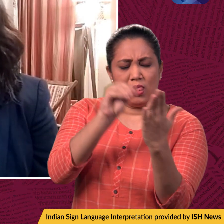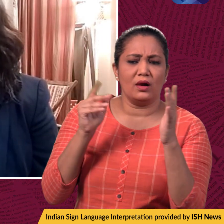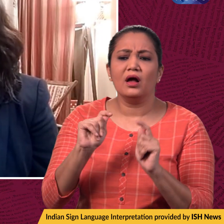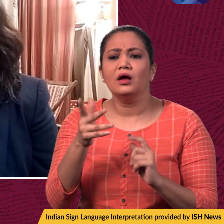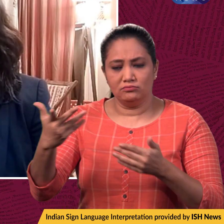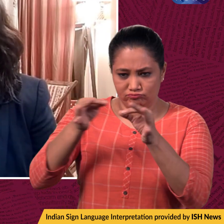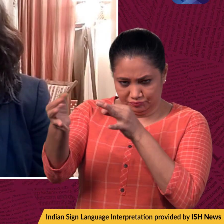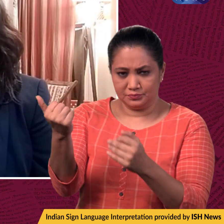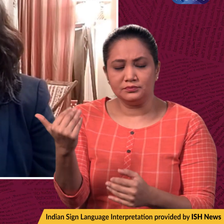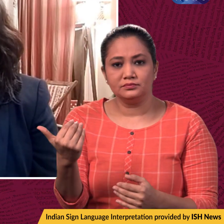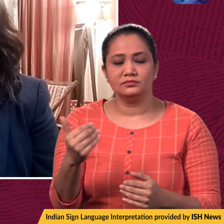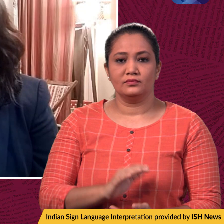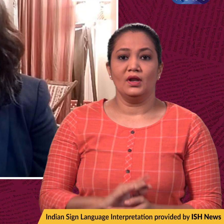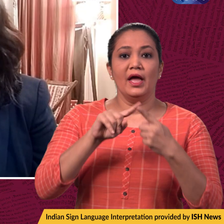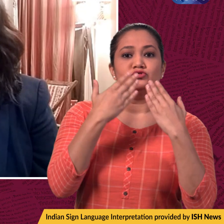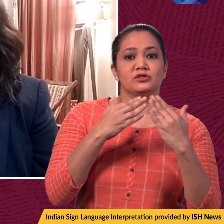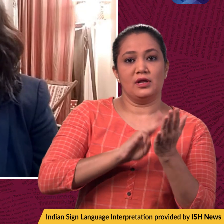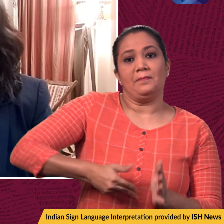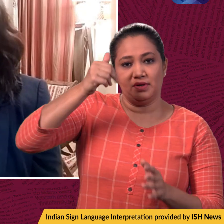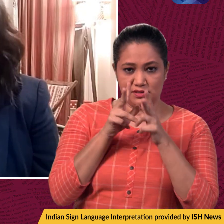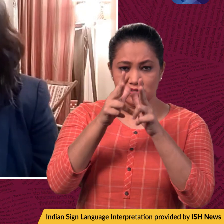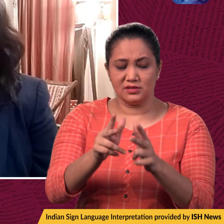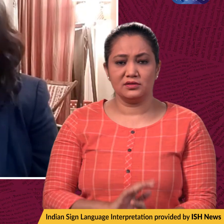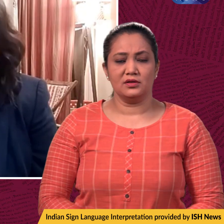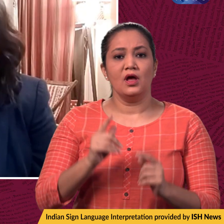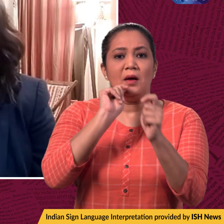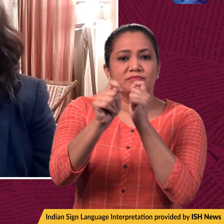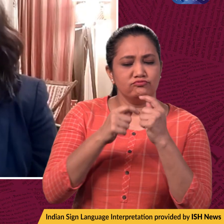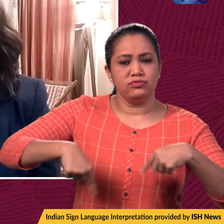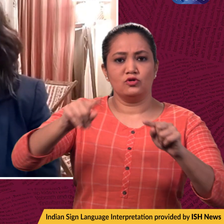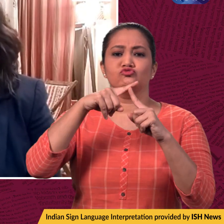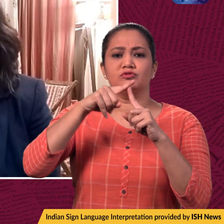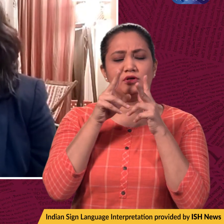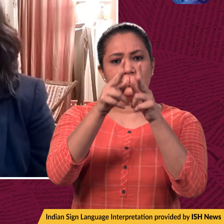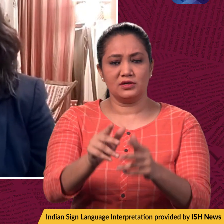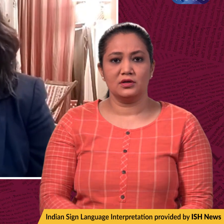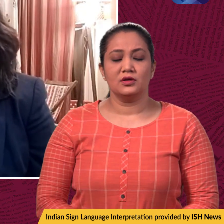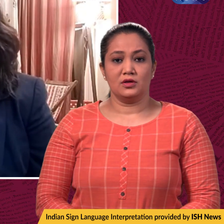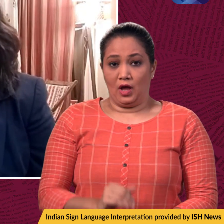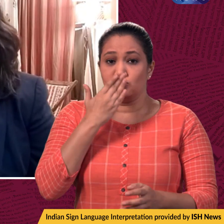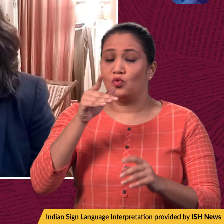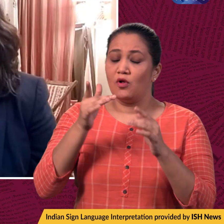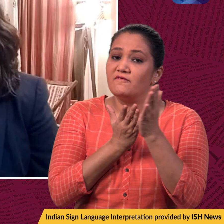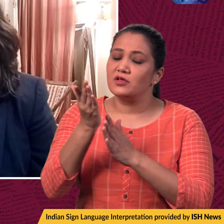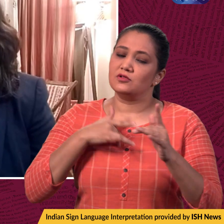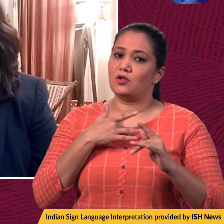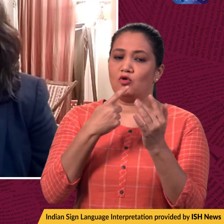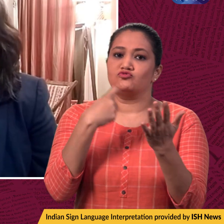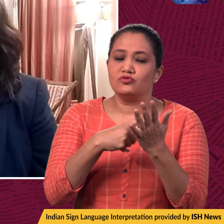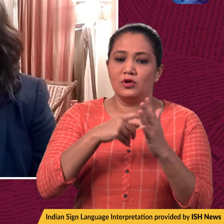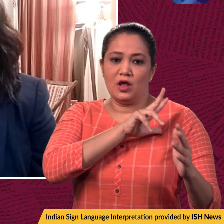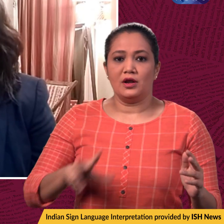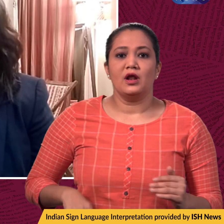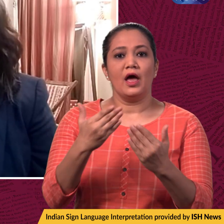Minister of Education has told in a press conference on Tuesday that the school's action is a violation